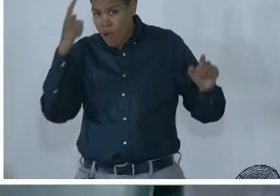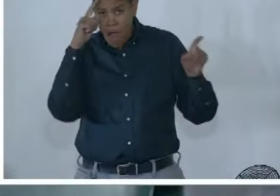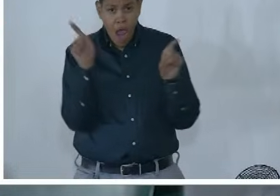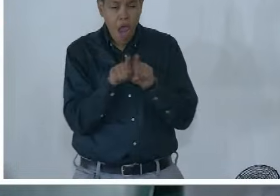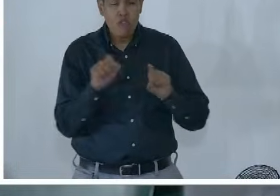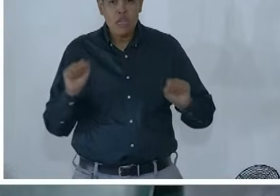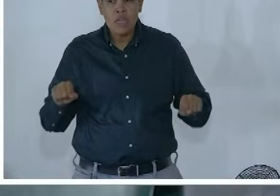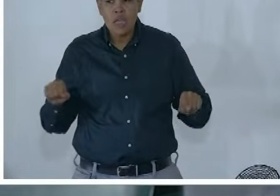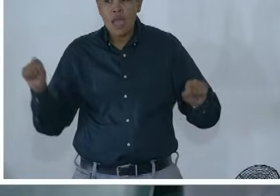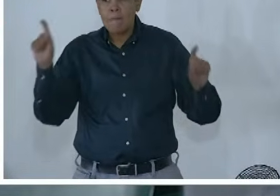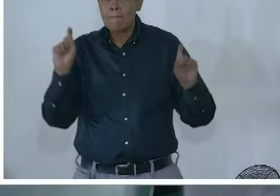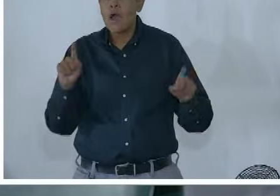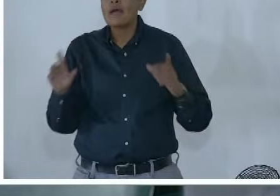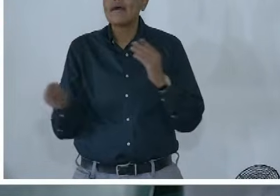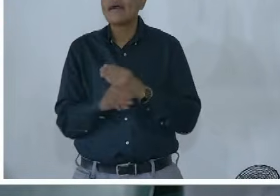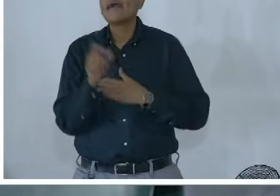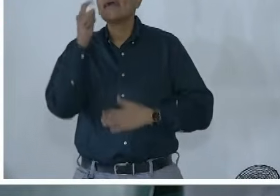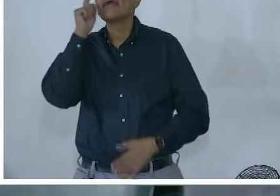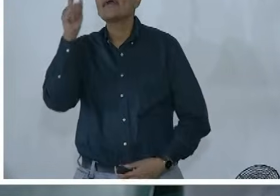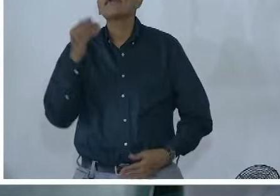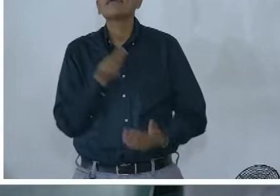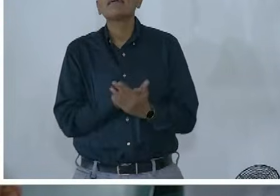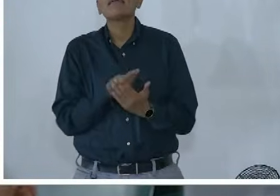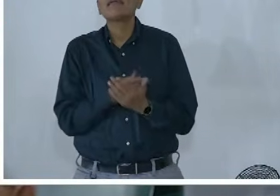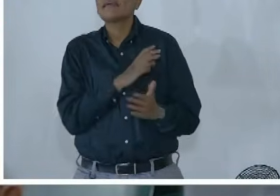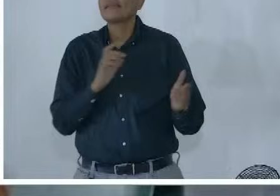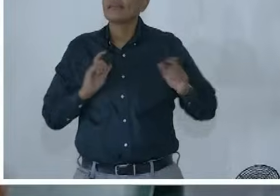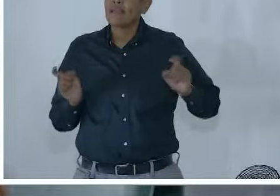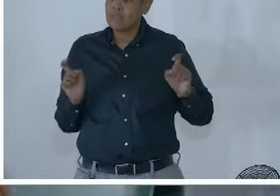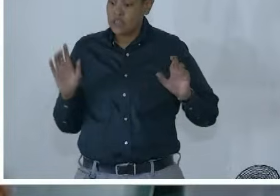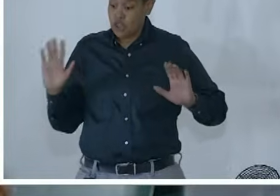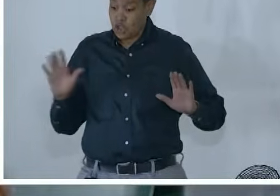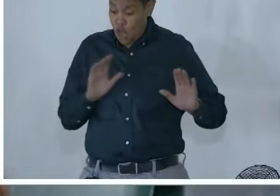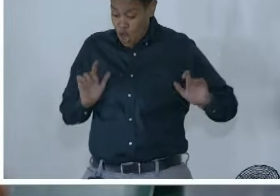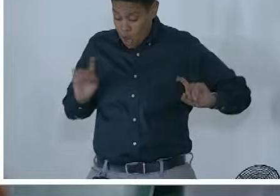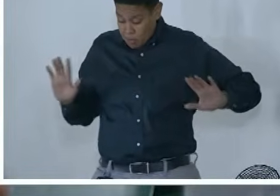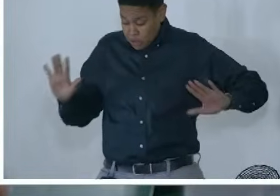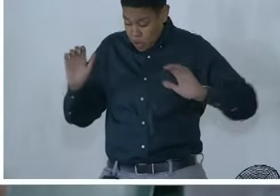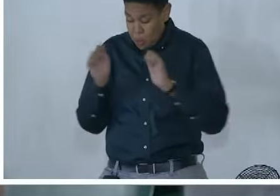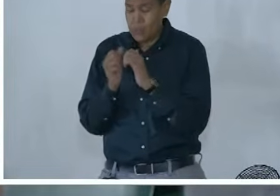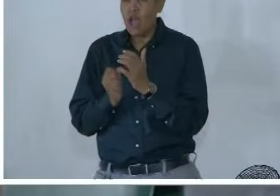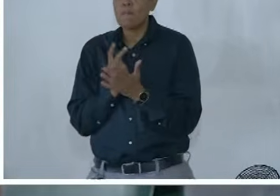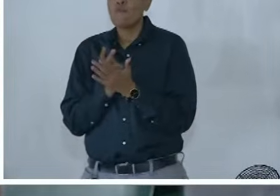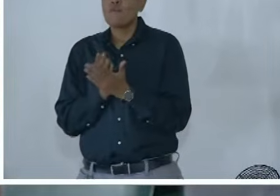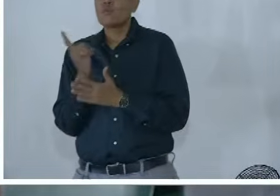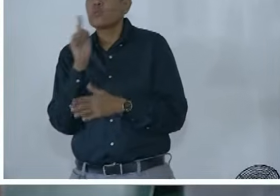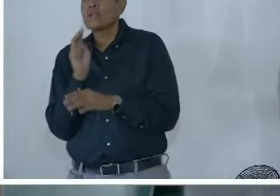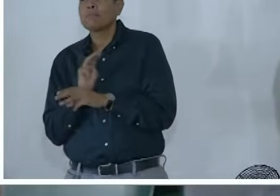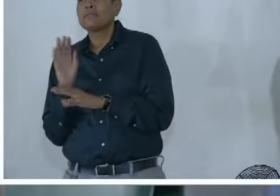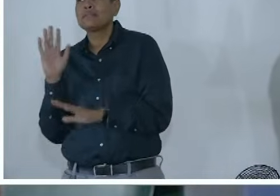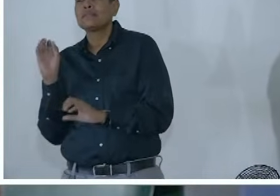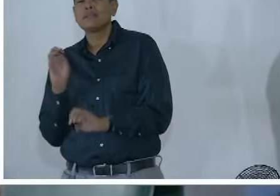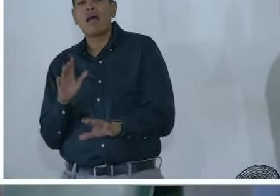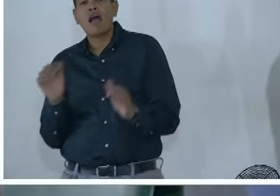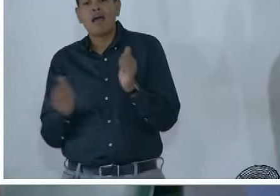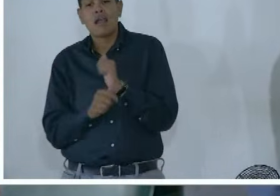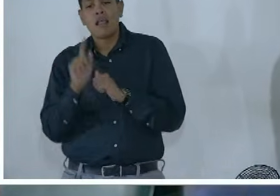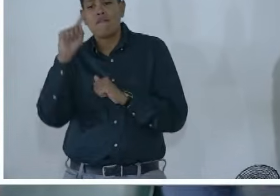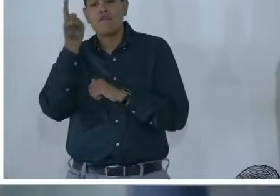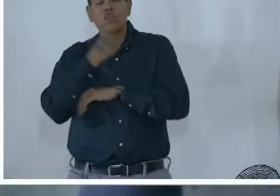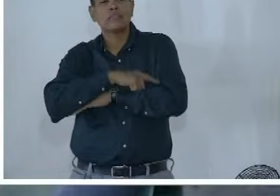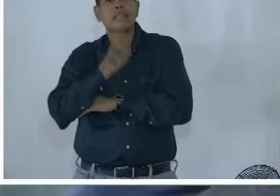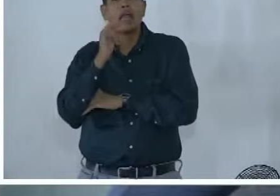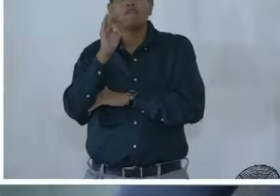resolution. And whereas the Financial Service Commission, with approval of the Minister on the first day